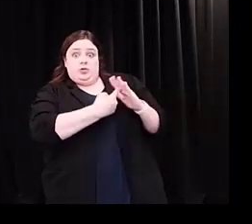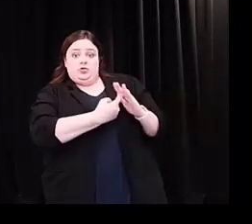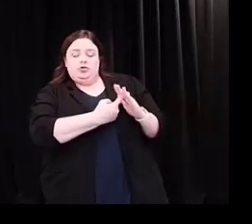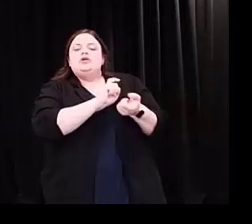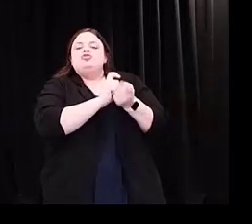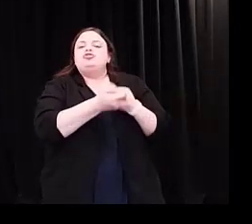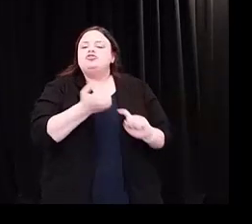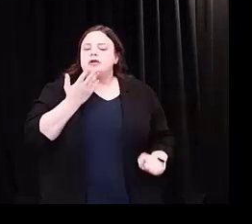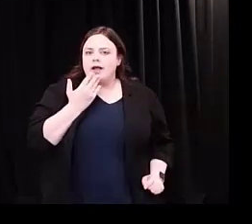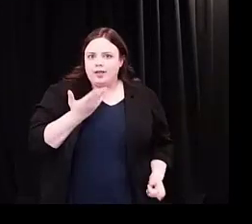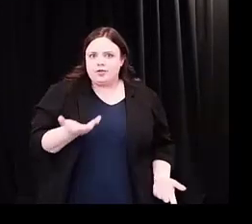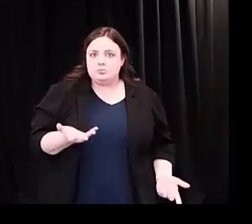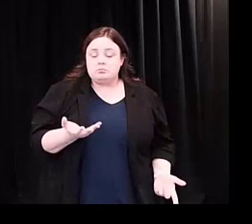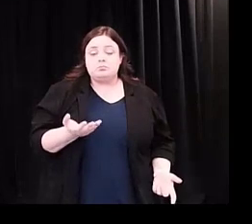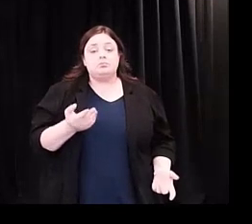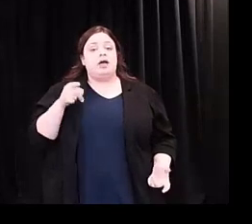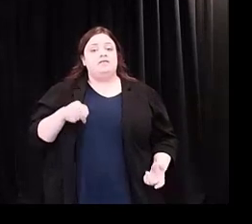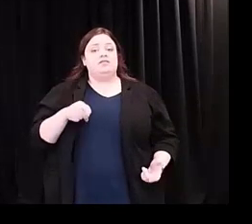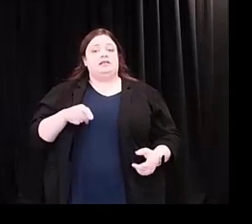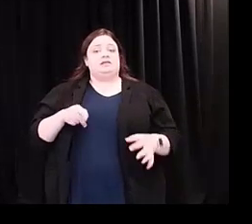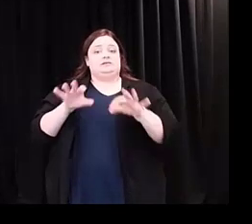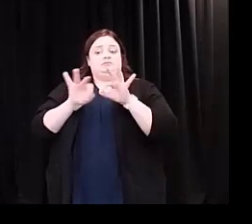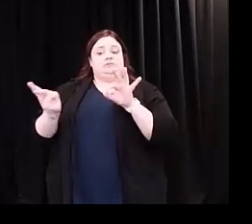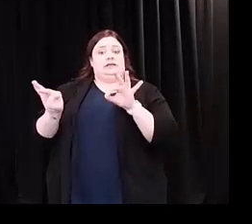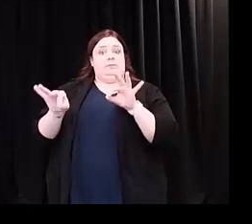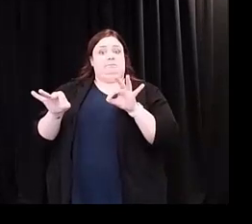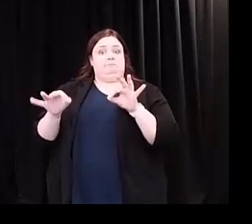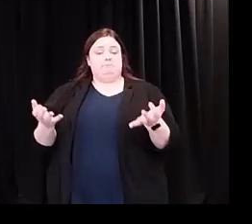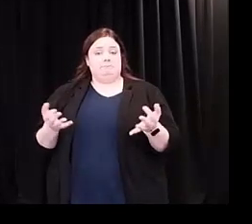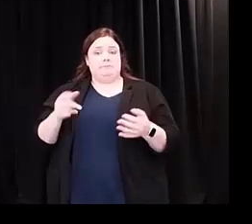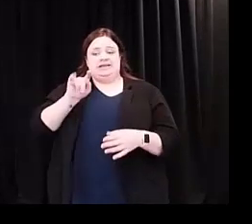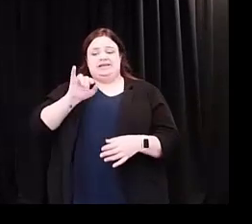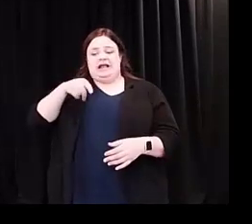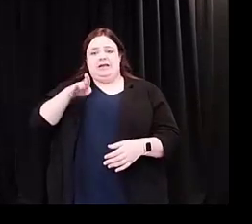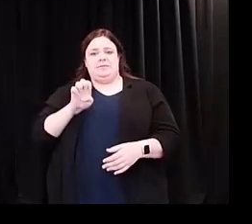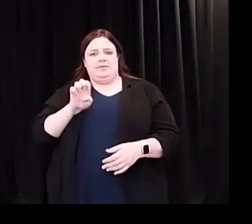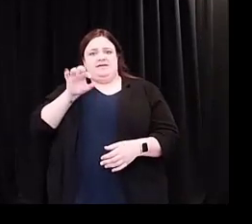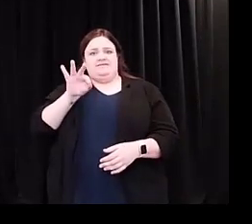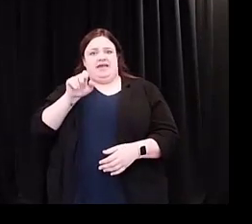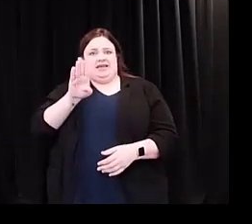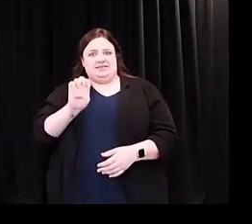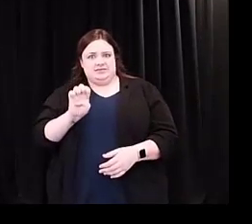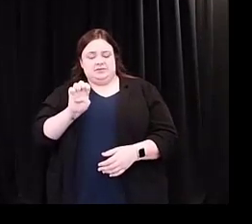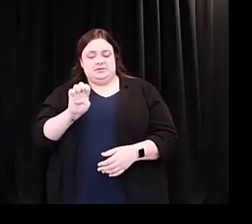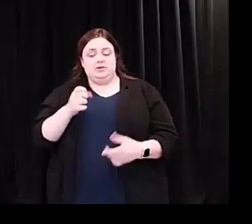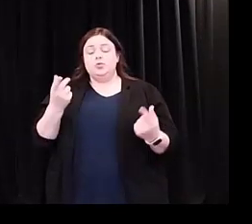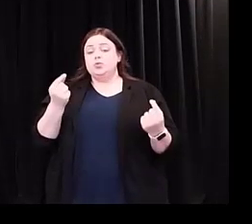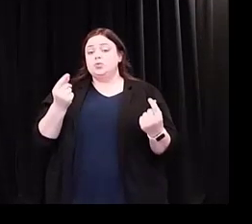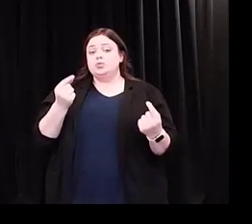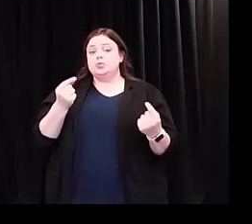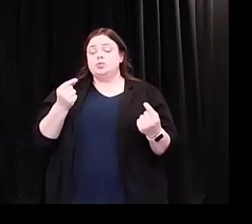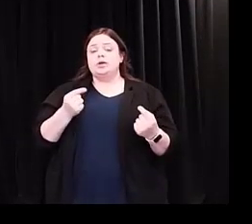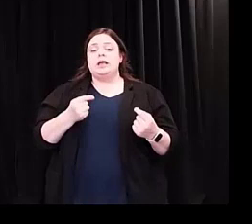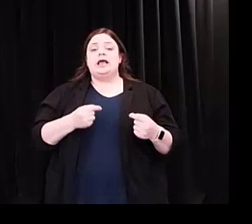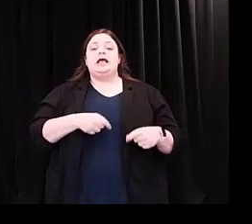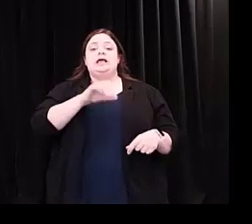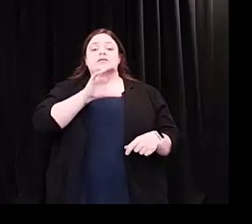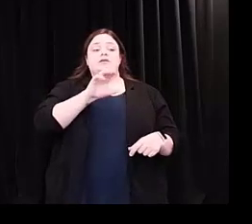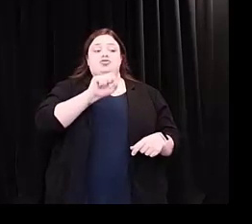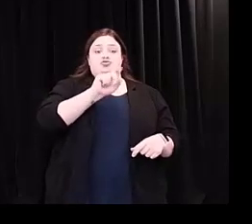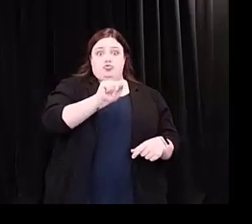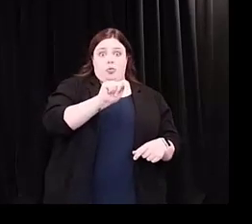the color of this typeface. So to do that, you can do my favorite command is Control